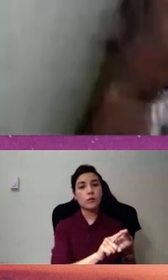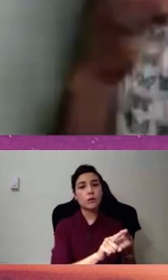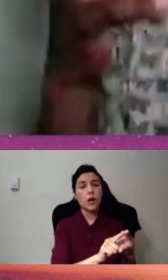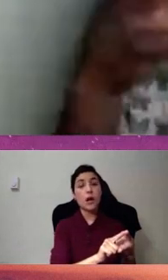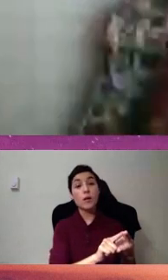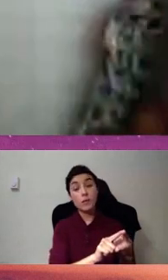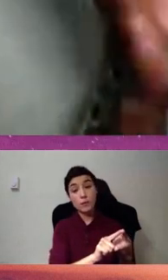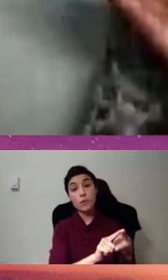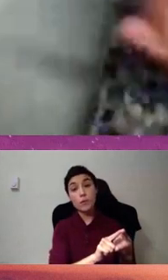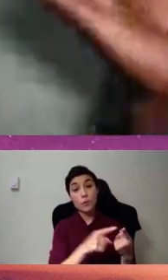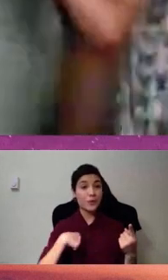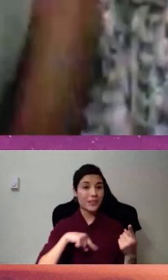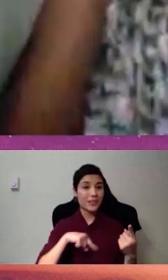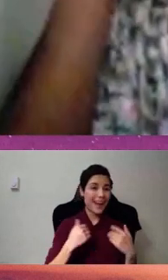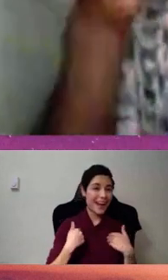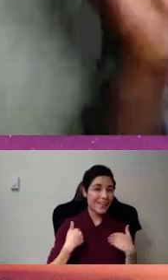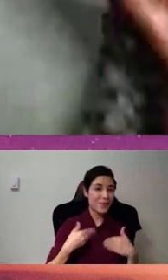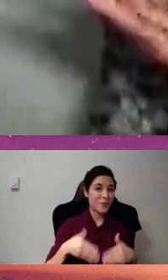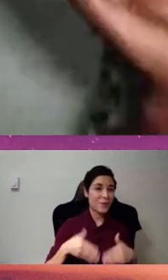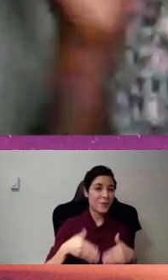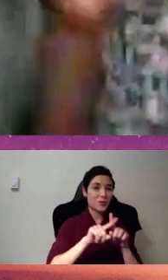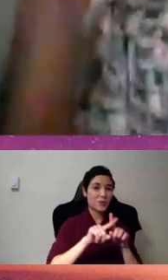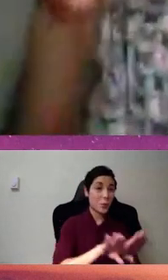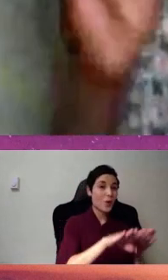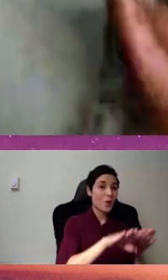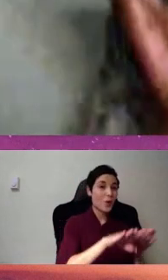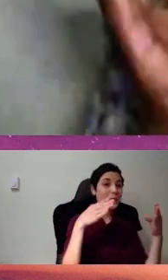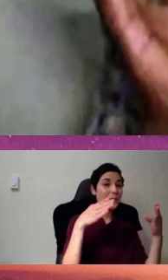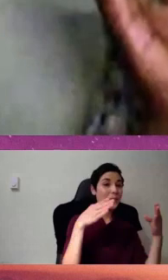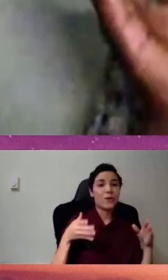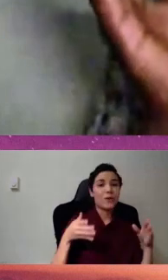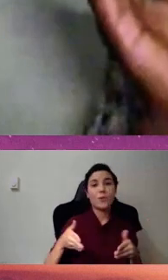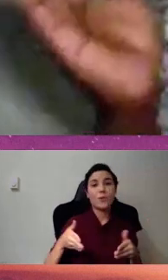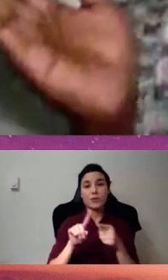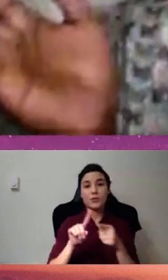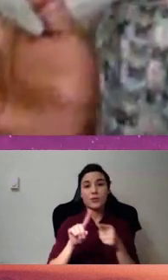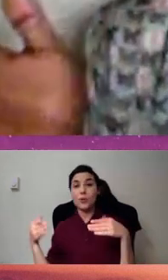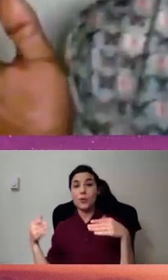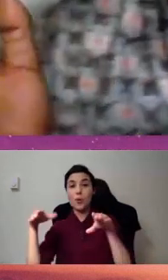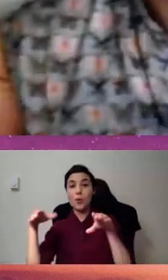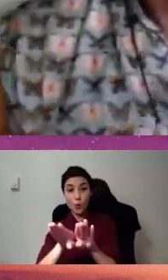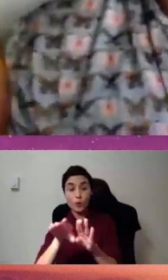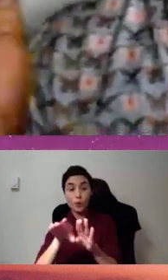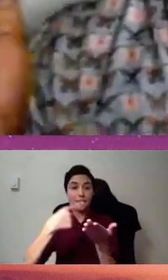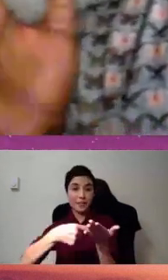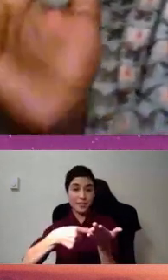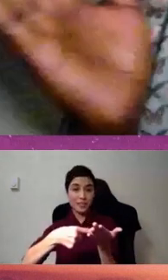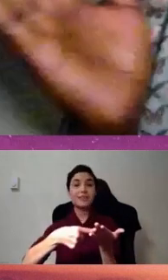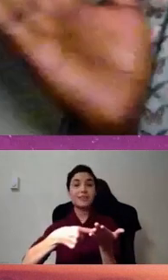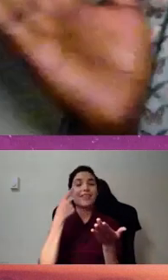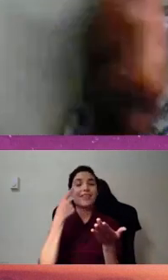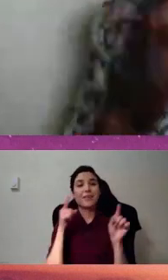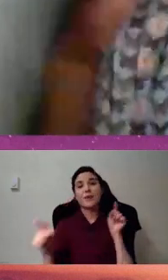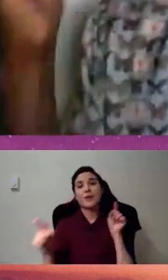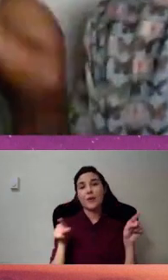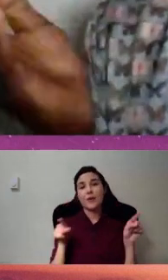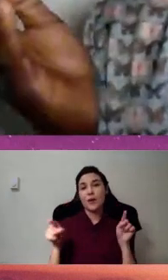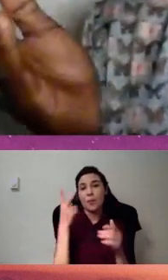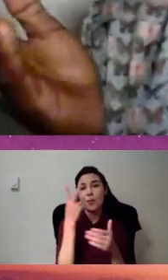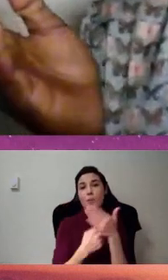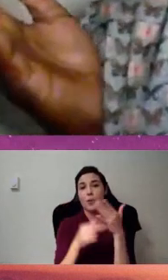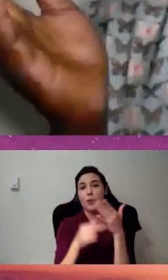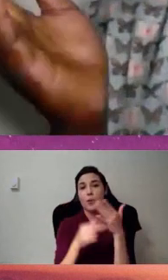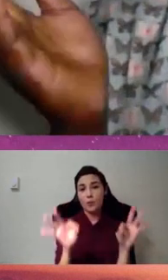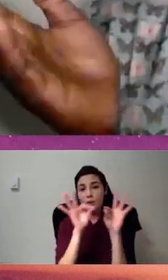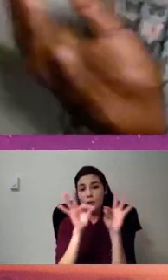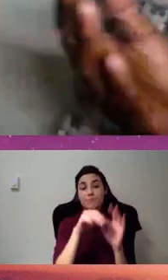ways to open and ways to close, and both of them are, I think, important. So even though Ganesha wasn't able to do the land acknowledgement at the beginning,